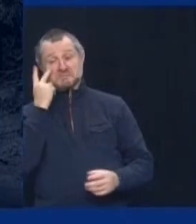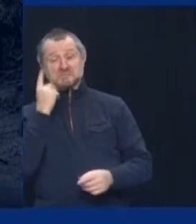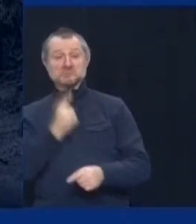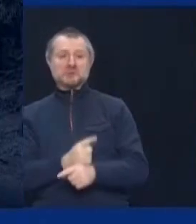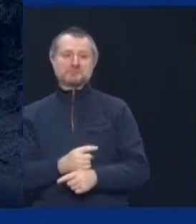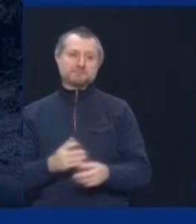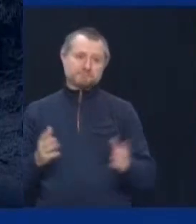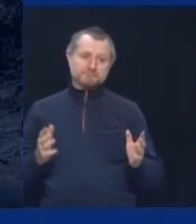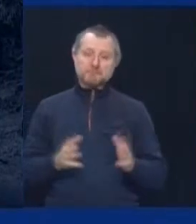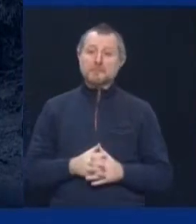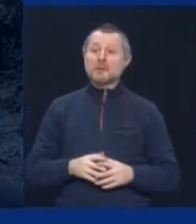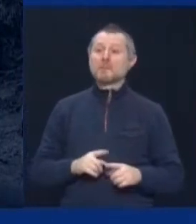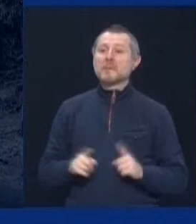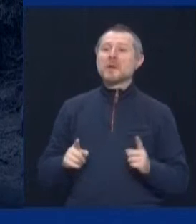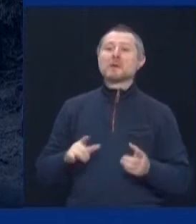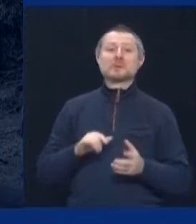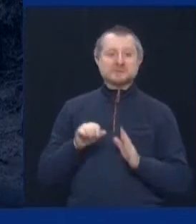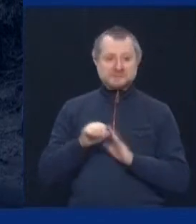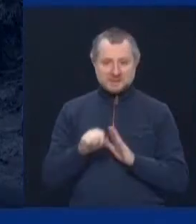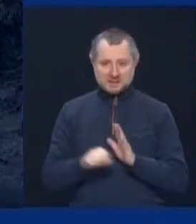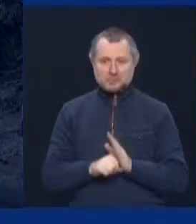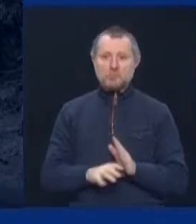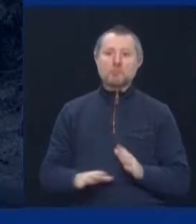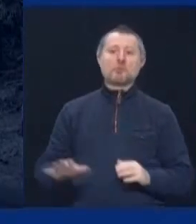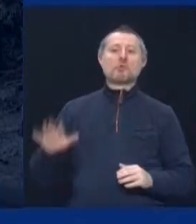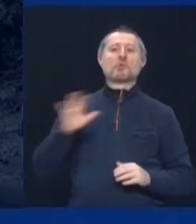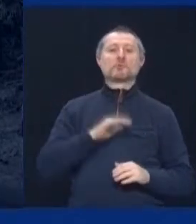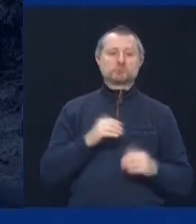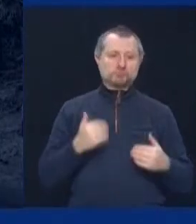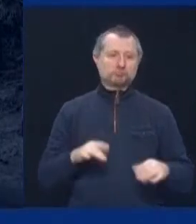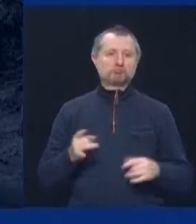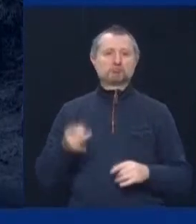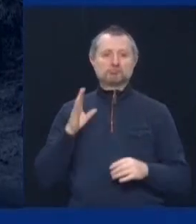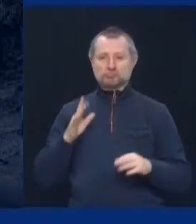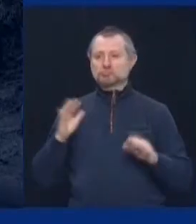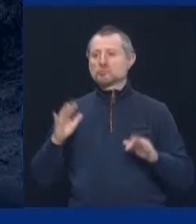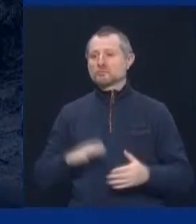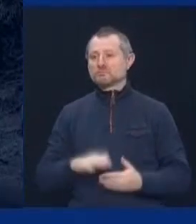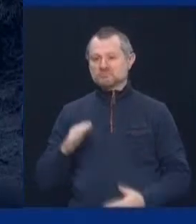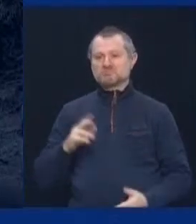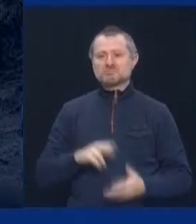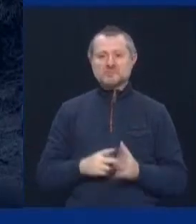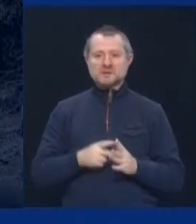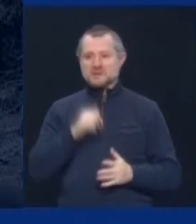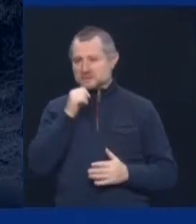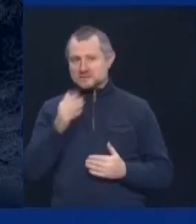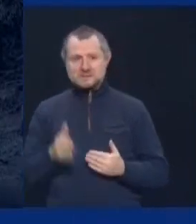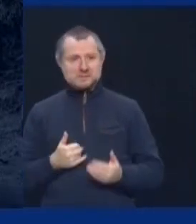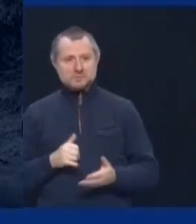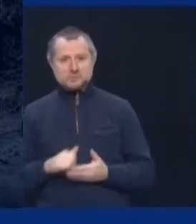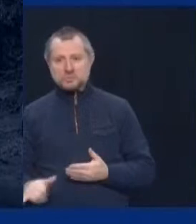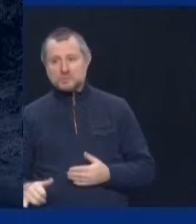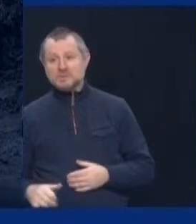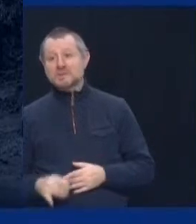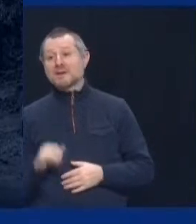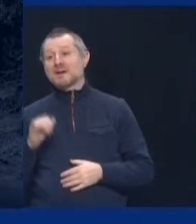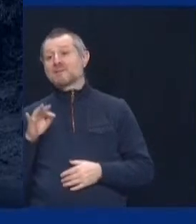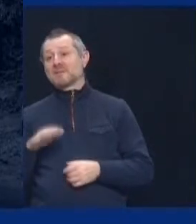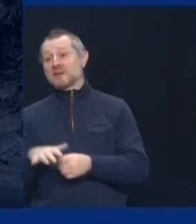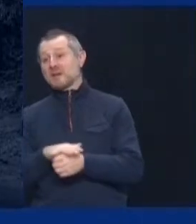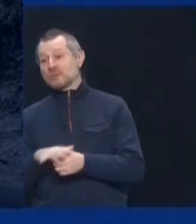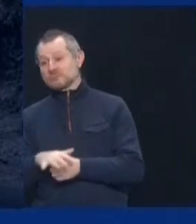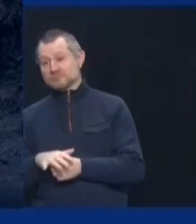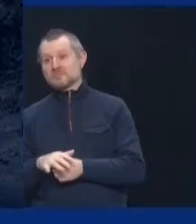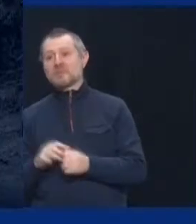But it's a statewide situation, which makes it difficult for us, because normally when it's just a region, we can